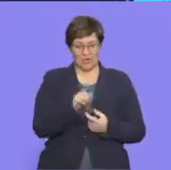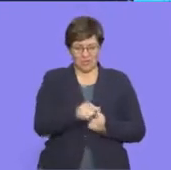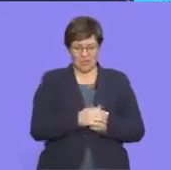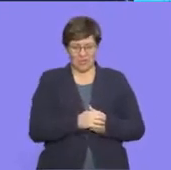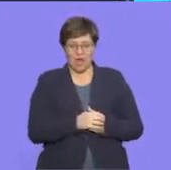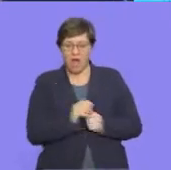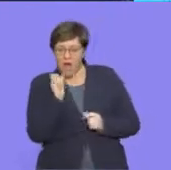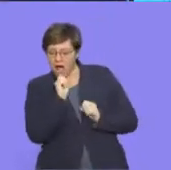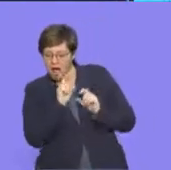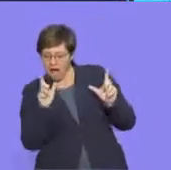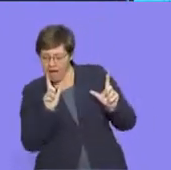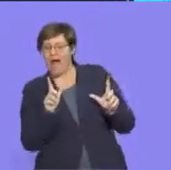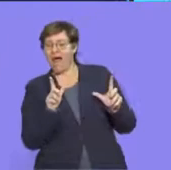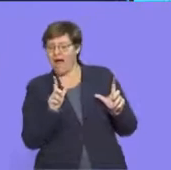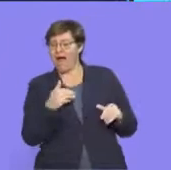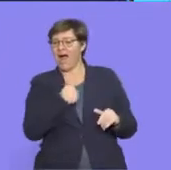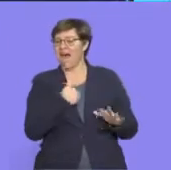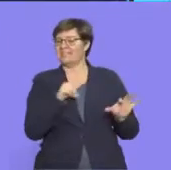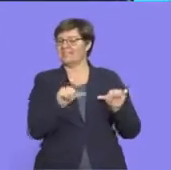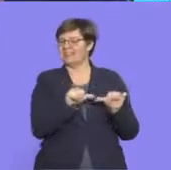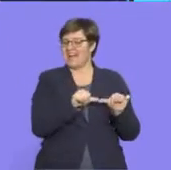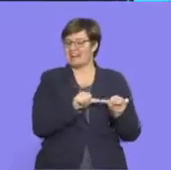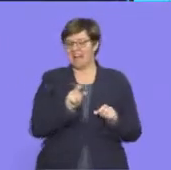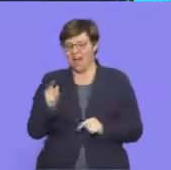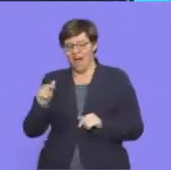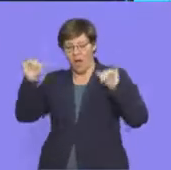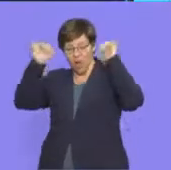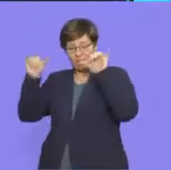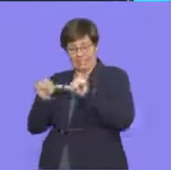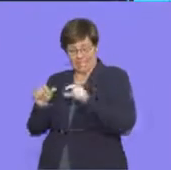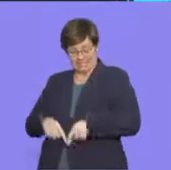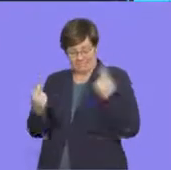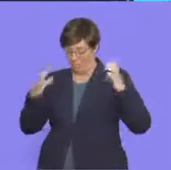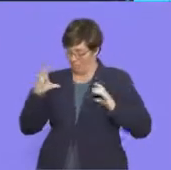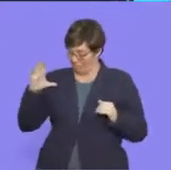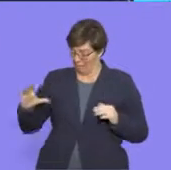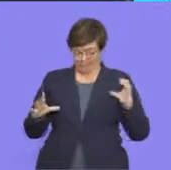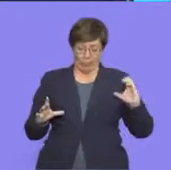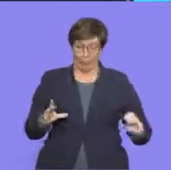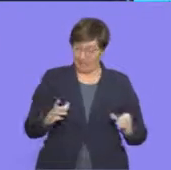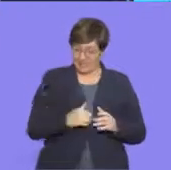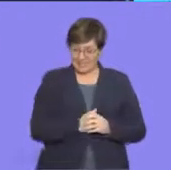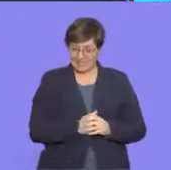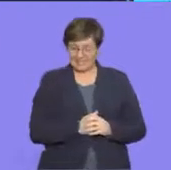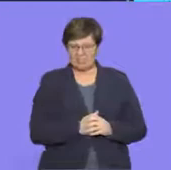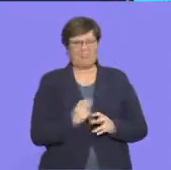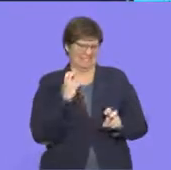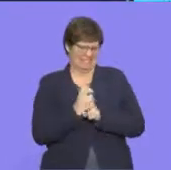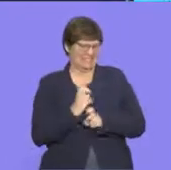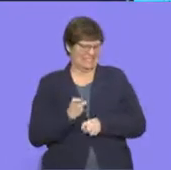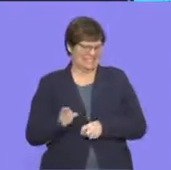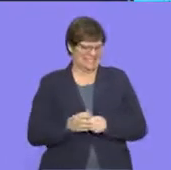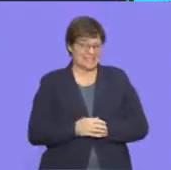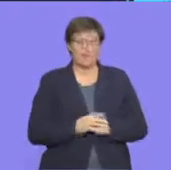that and to realize the size of our heart compared to the size of the ox heart. It was really difficult to work with. So now we've looked at